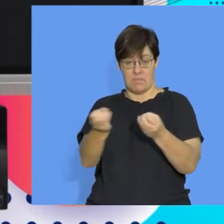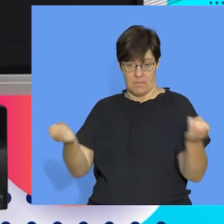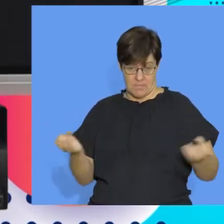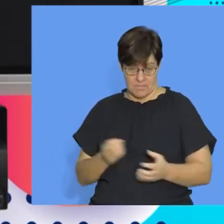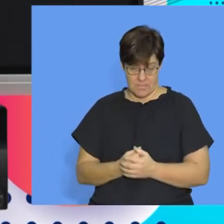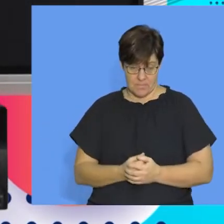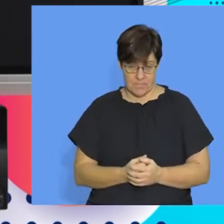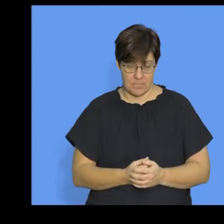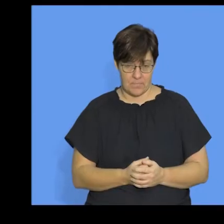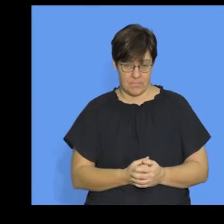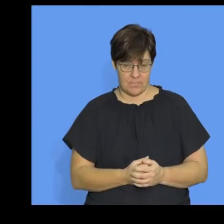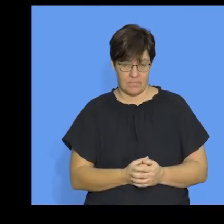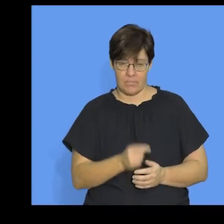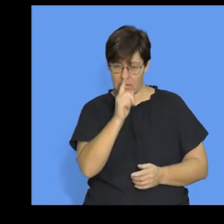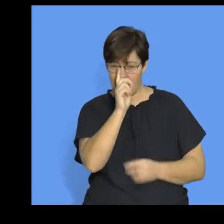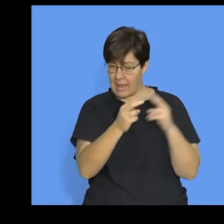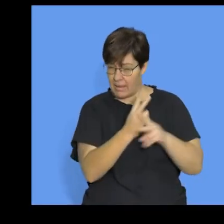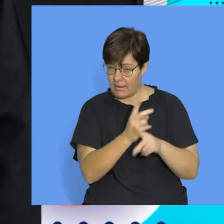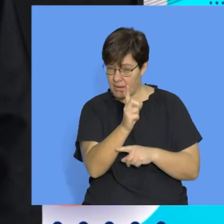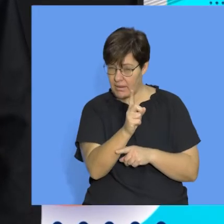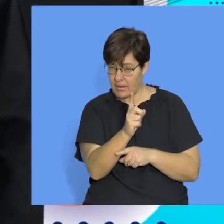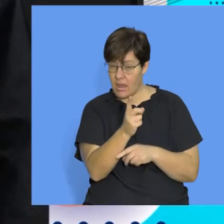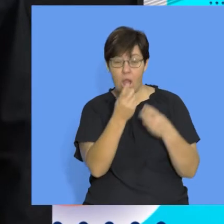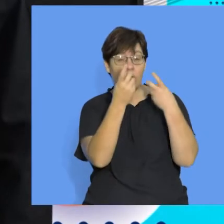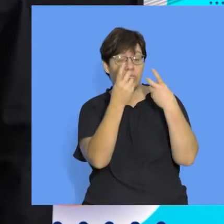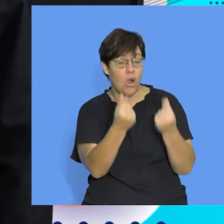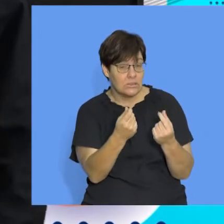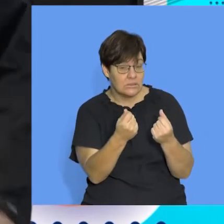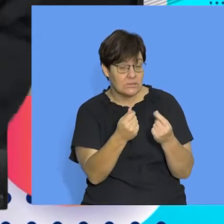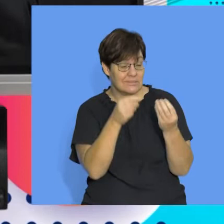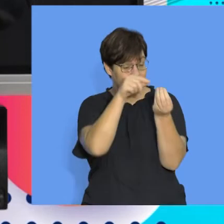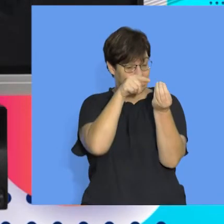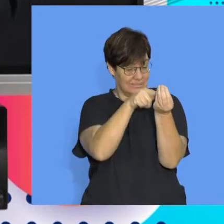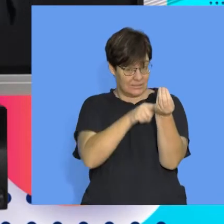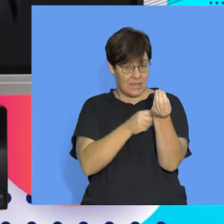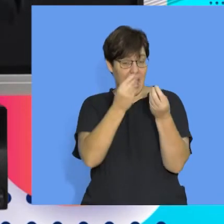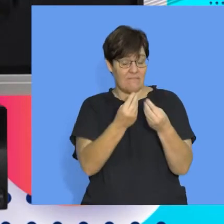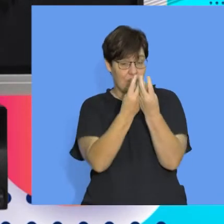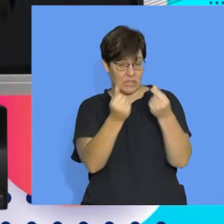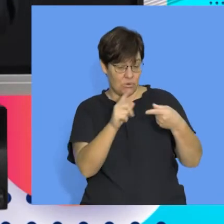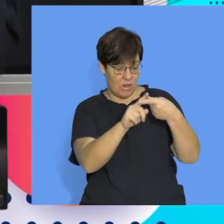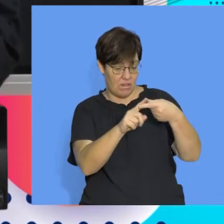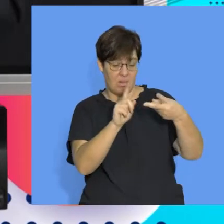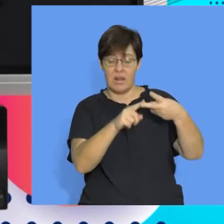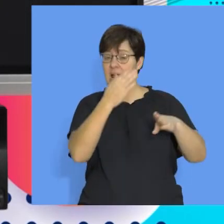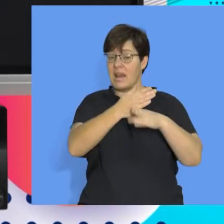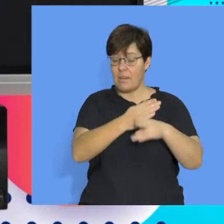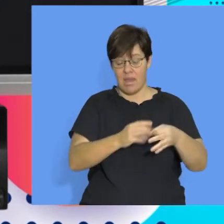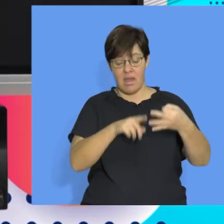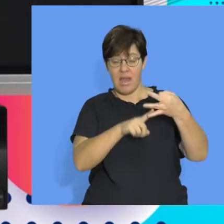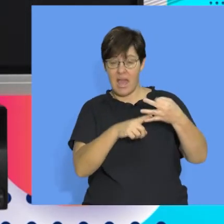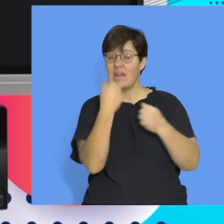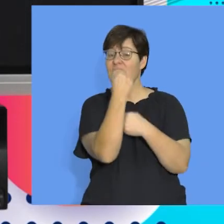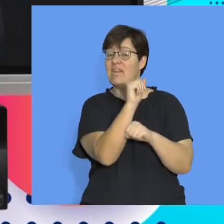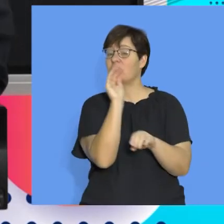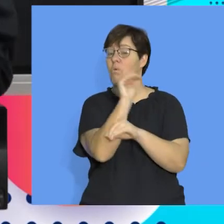Okay, let's repeat that. The cost of the component has material, labor, and